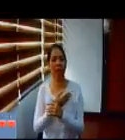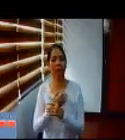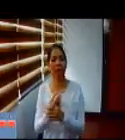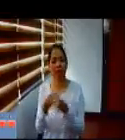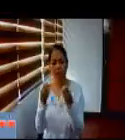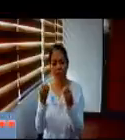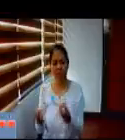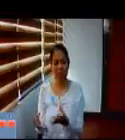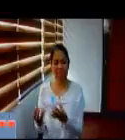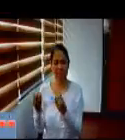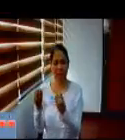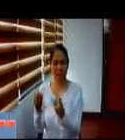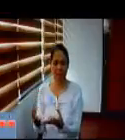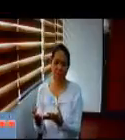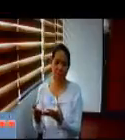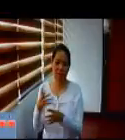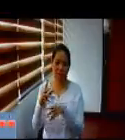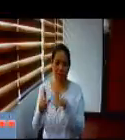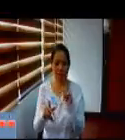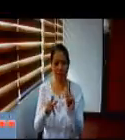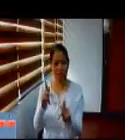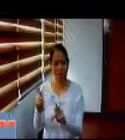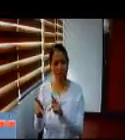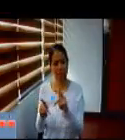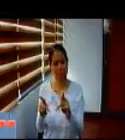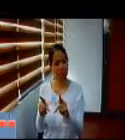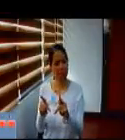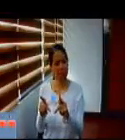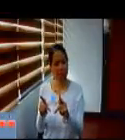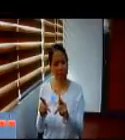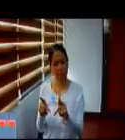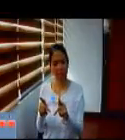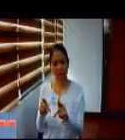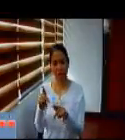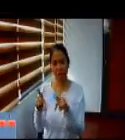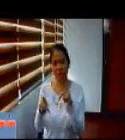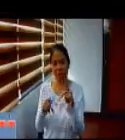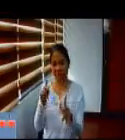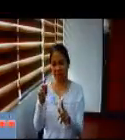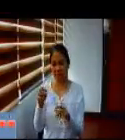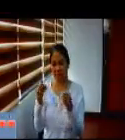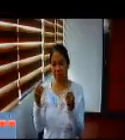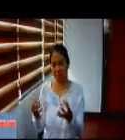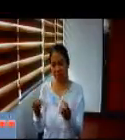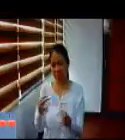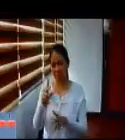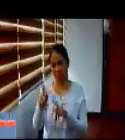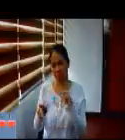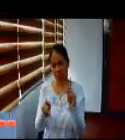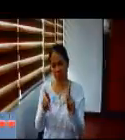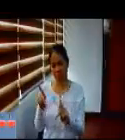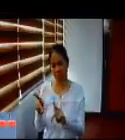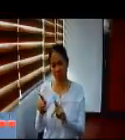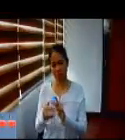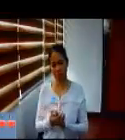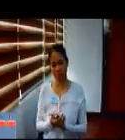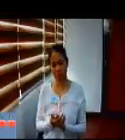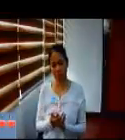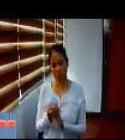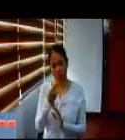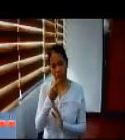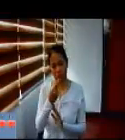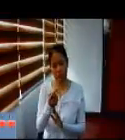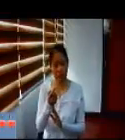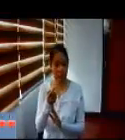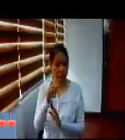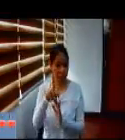We have more than 1 million in terms of population. But I would tell you later, Your